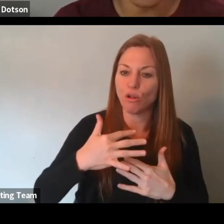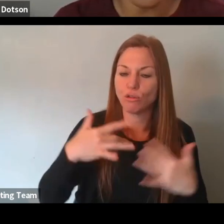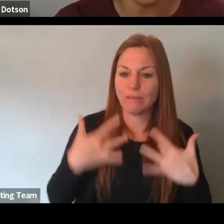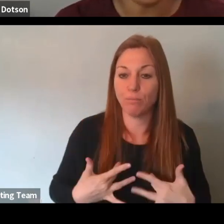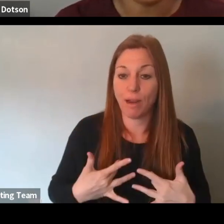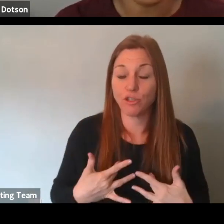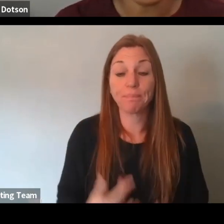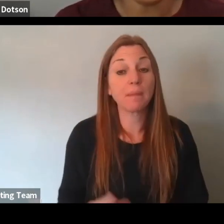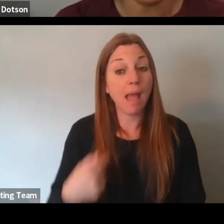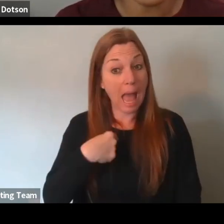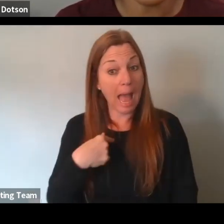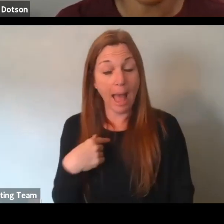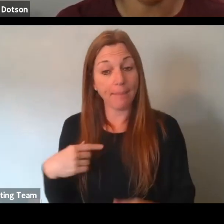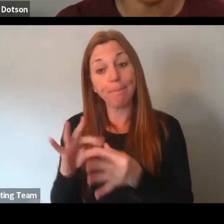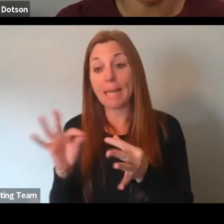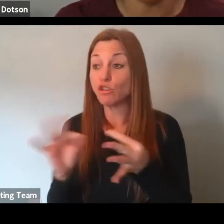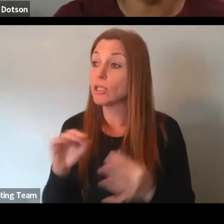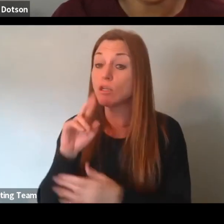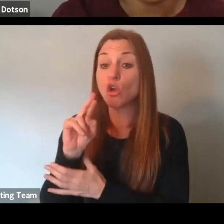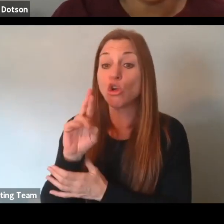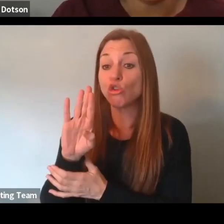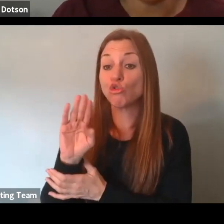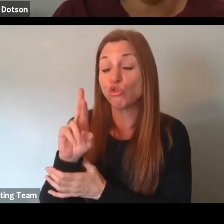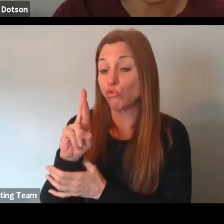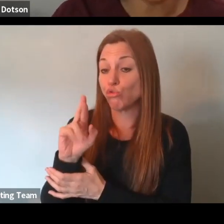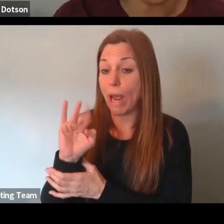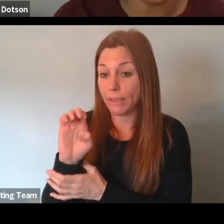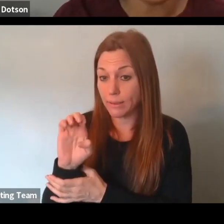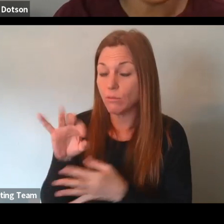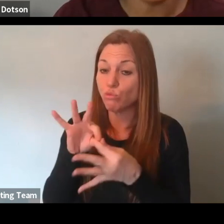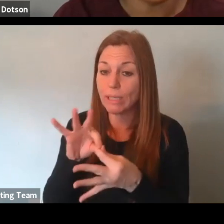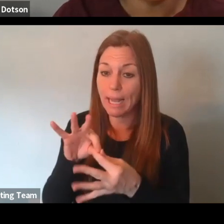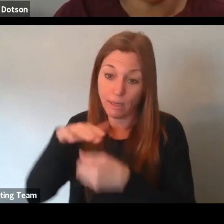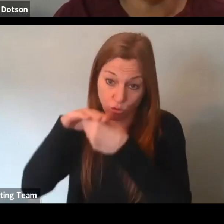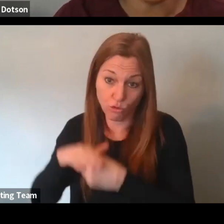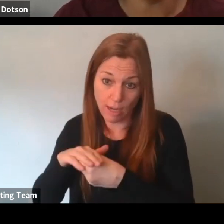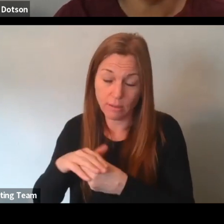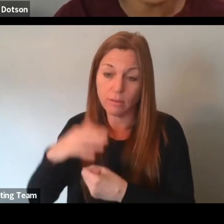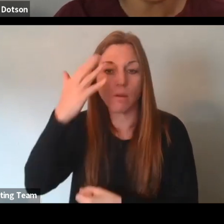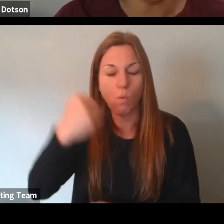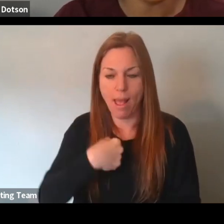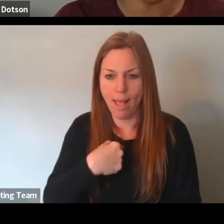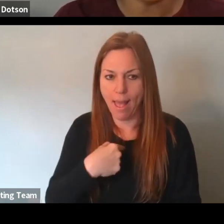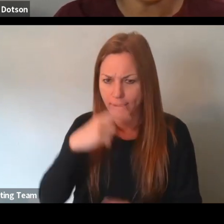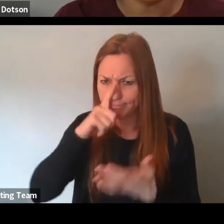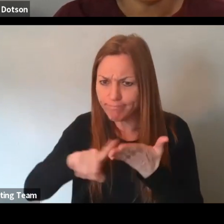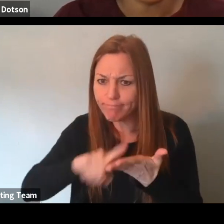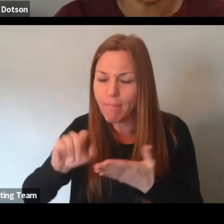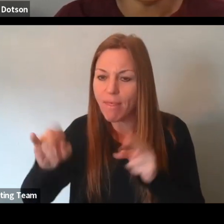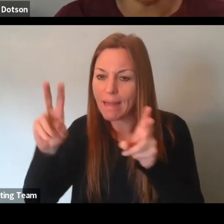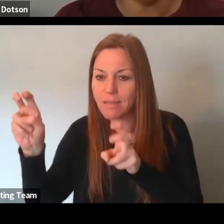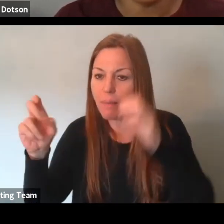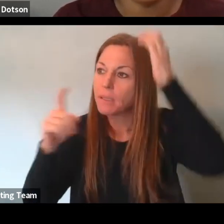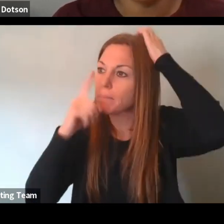is likely one of the reasons why we not only have racial disparity in